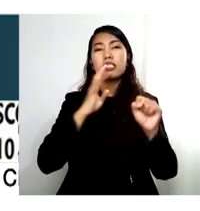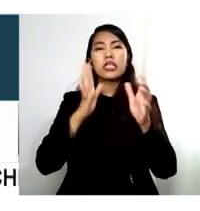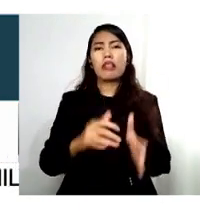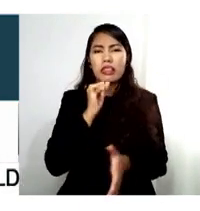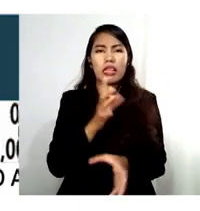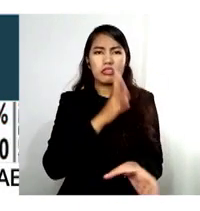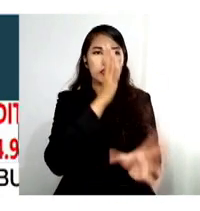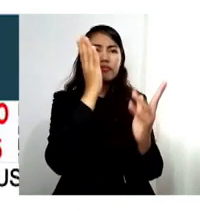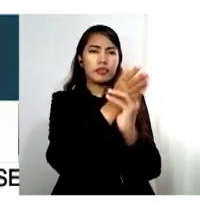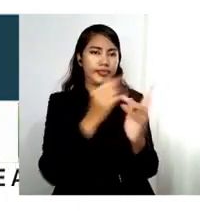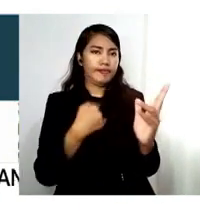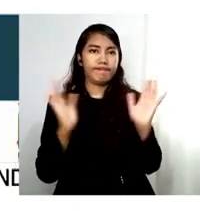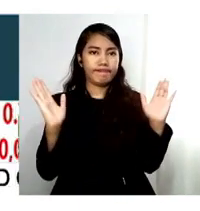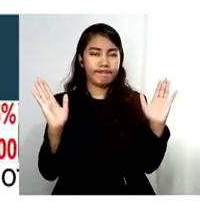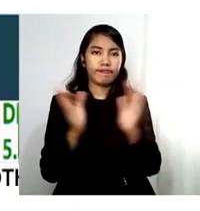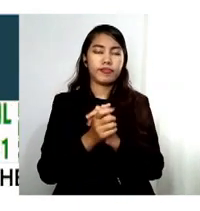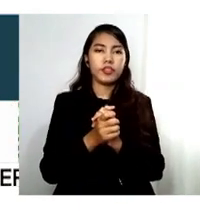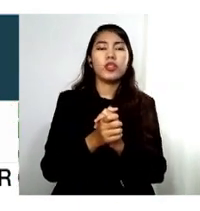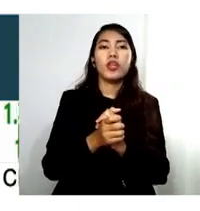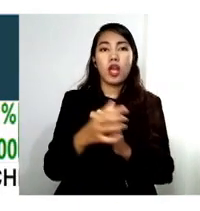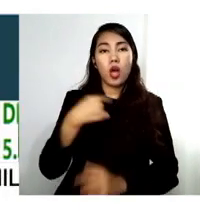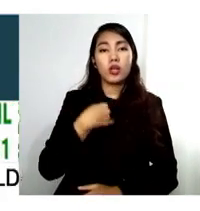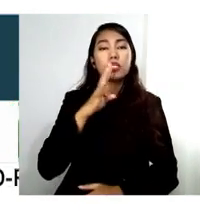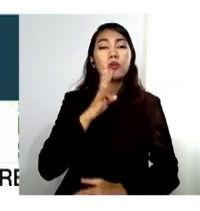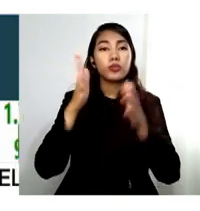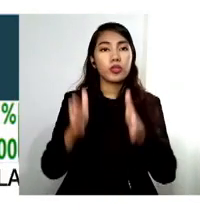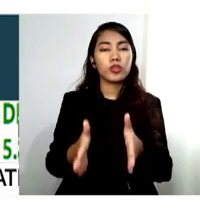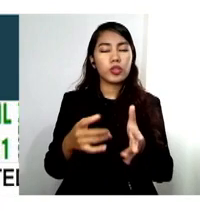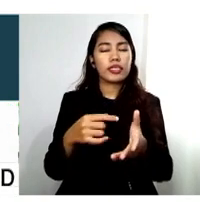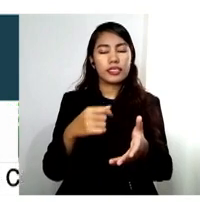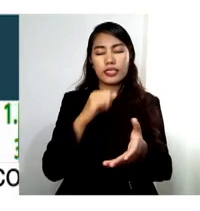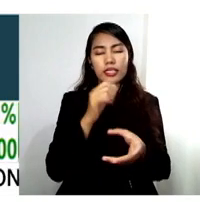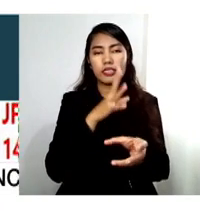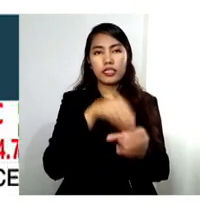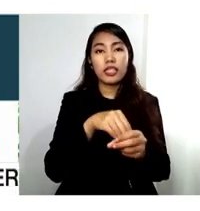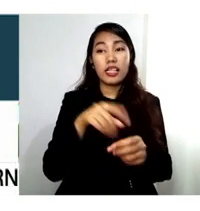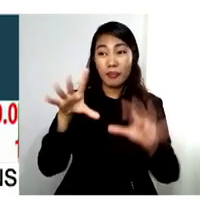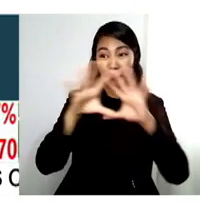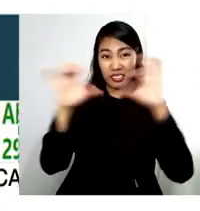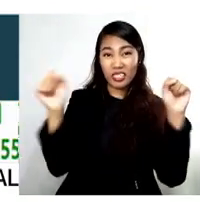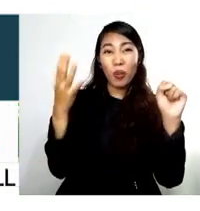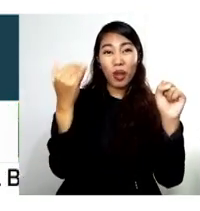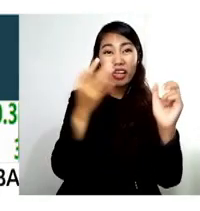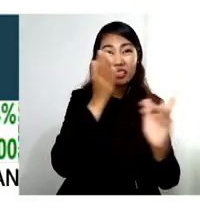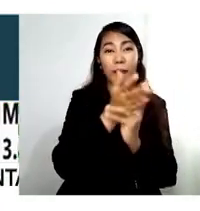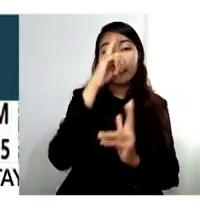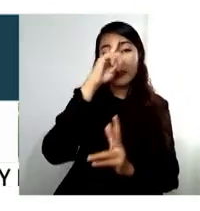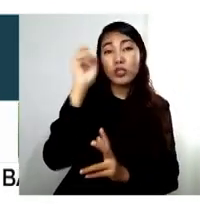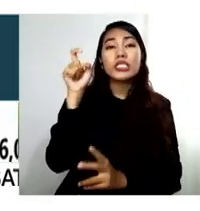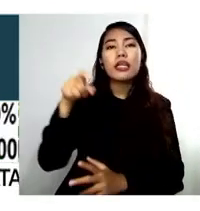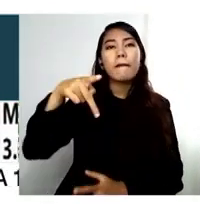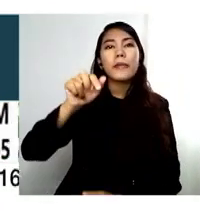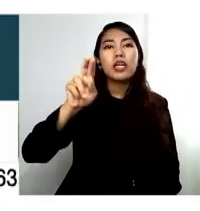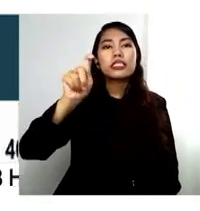matter, no? Because the president, as I said earlier, was only interfering as party head. No? So we have kept our distance from the issue, and